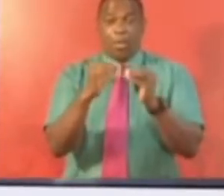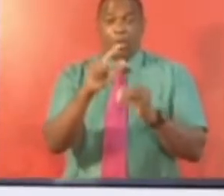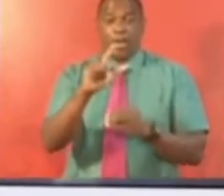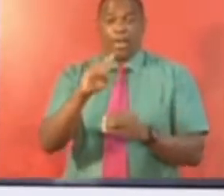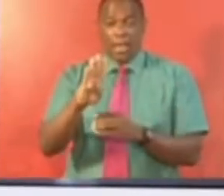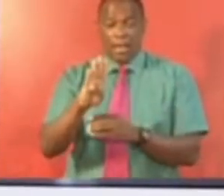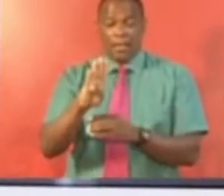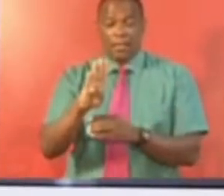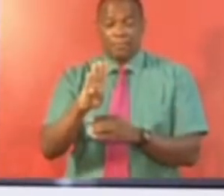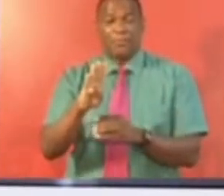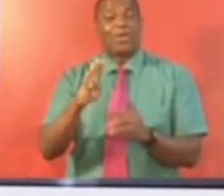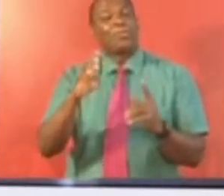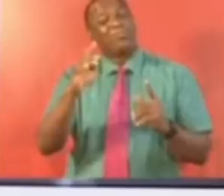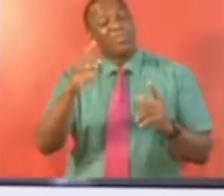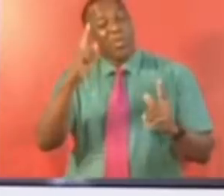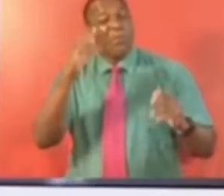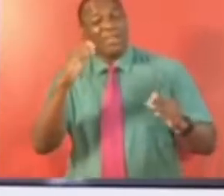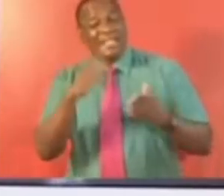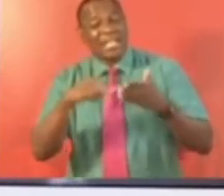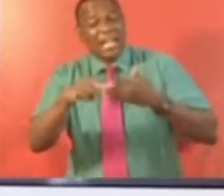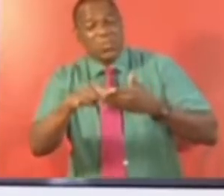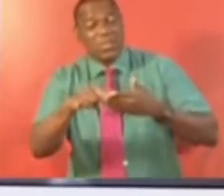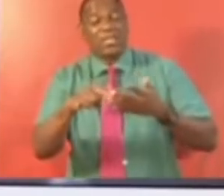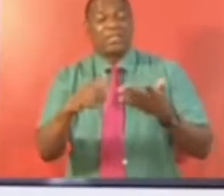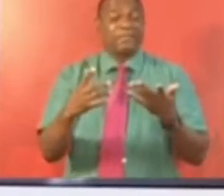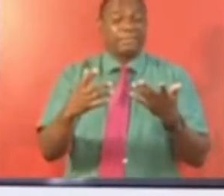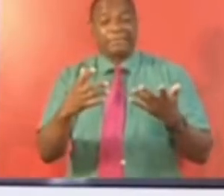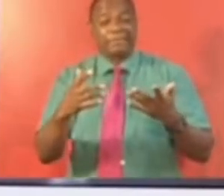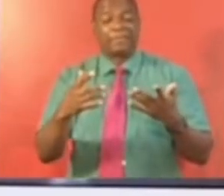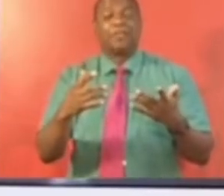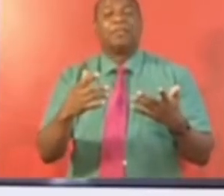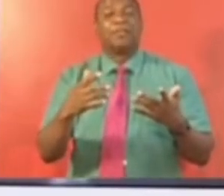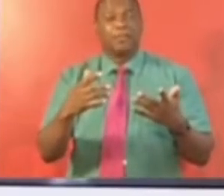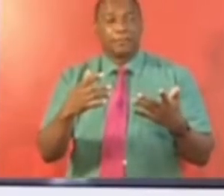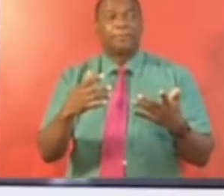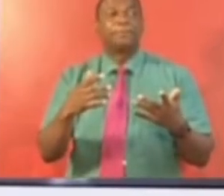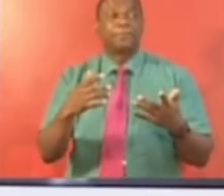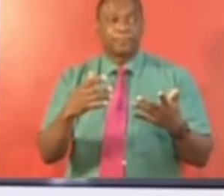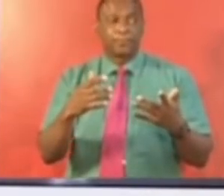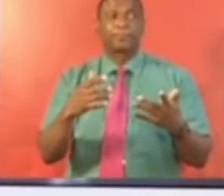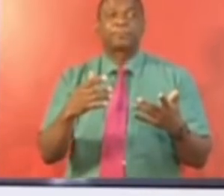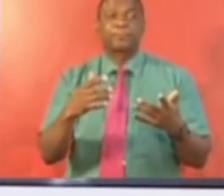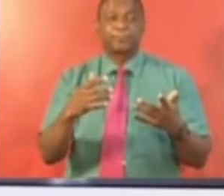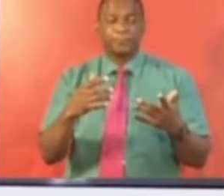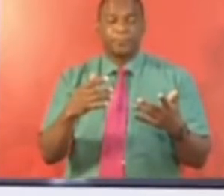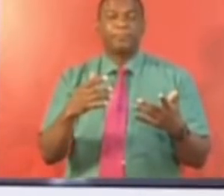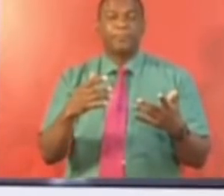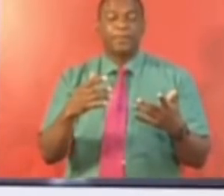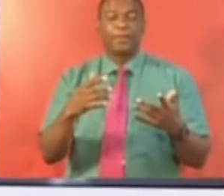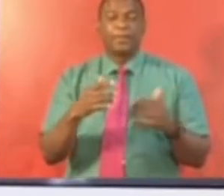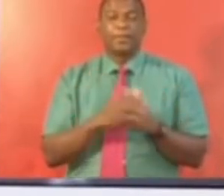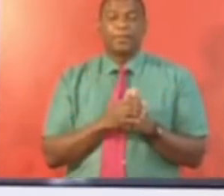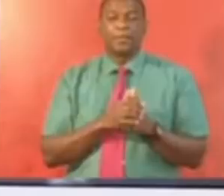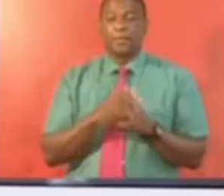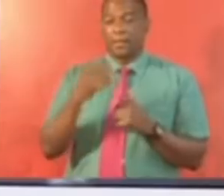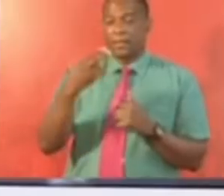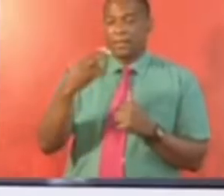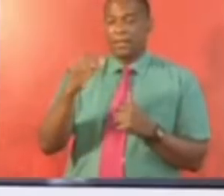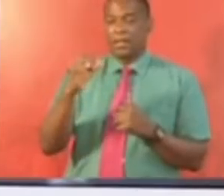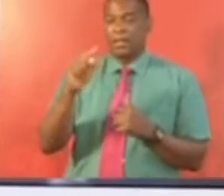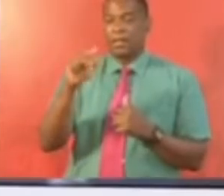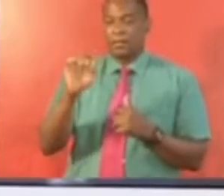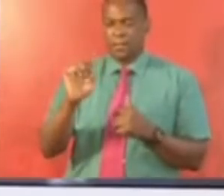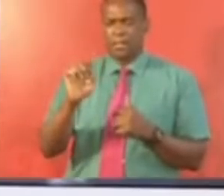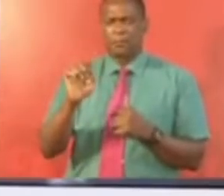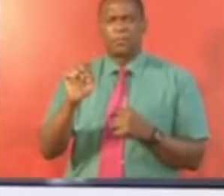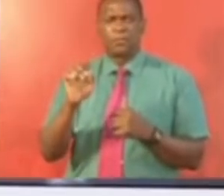hopefully later on next week or the early part of the week thereafter. In terms of your hotline status, I believe we had put in place the addition